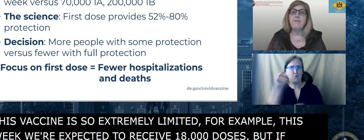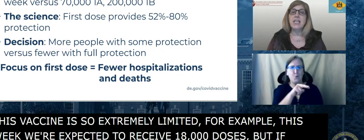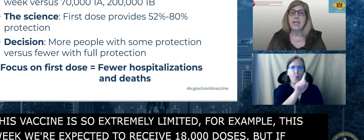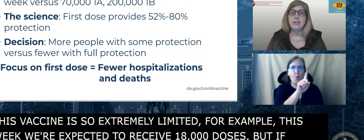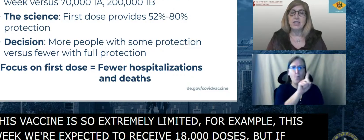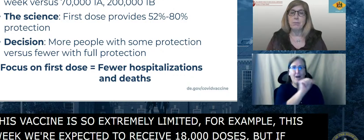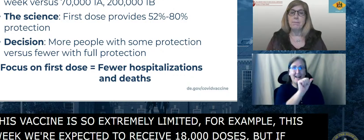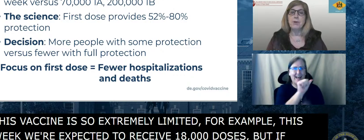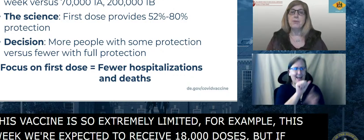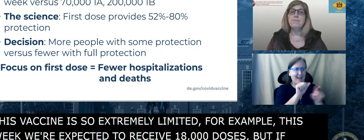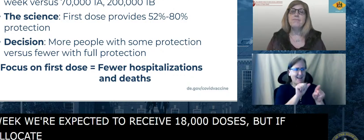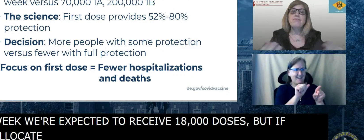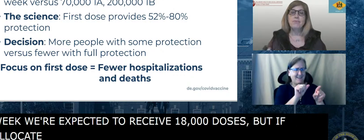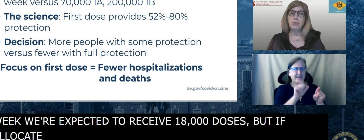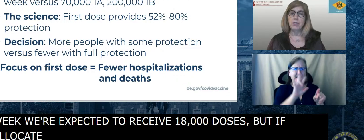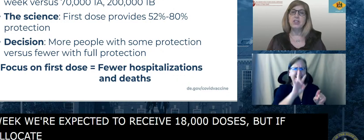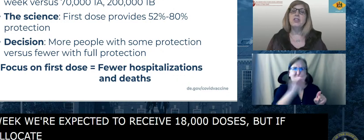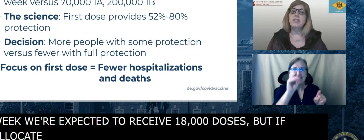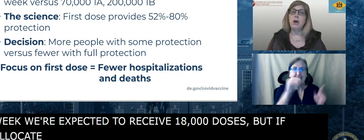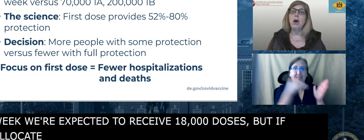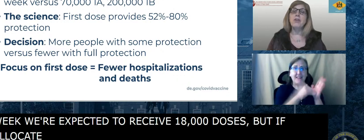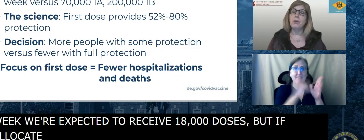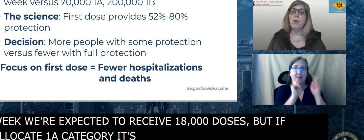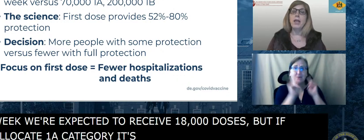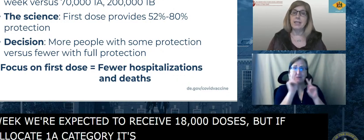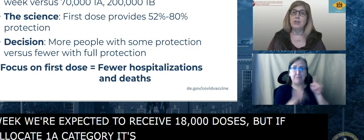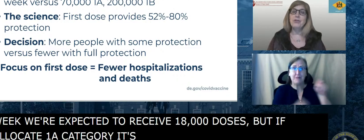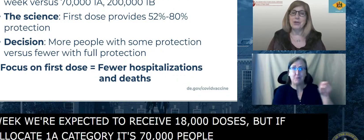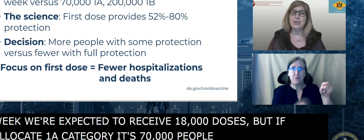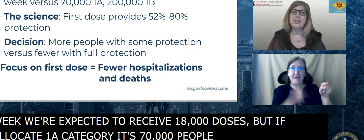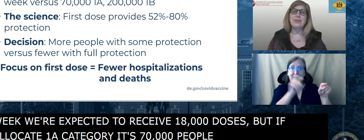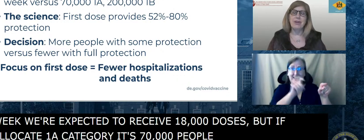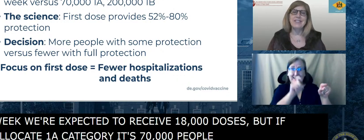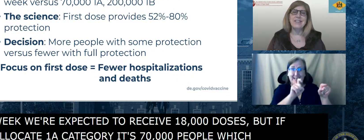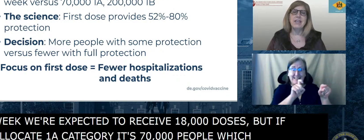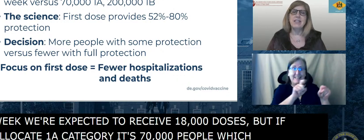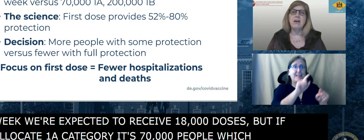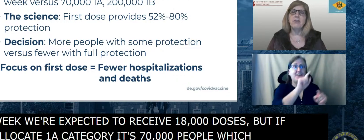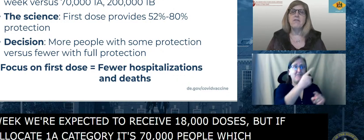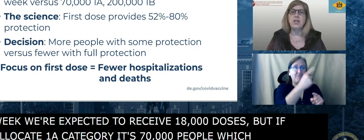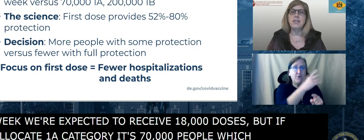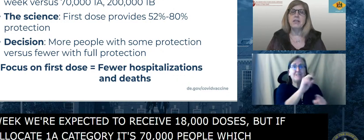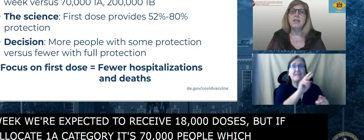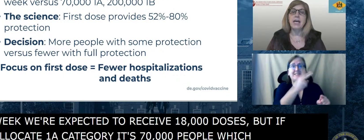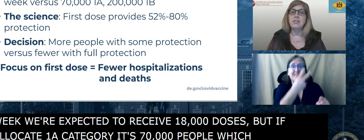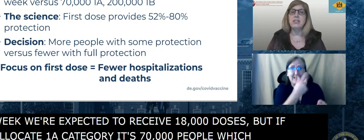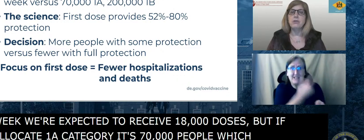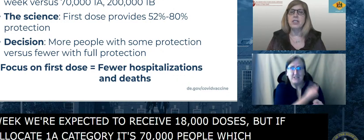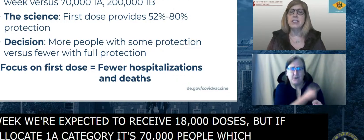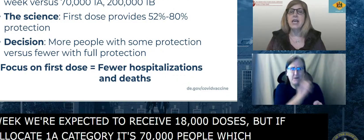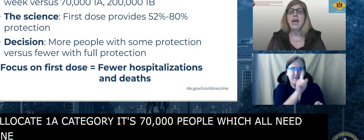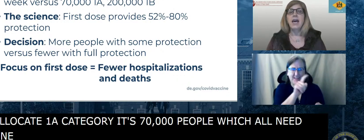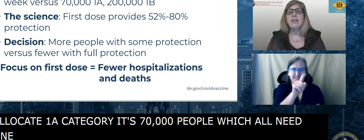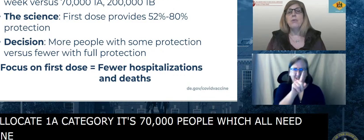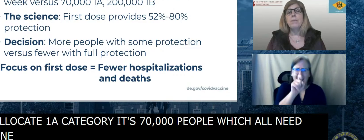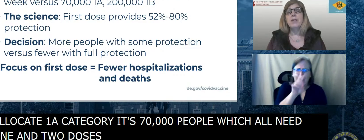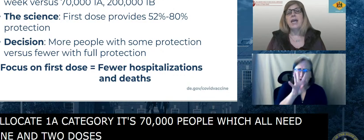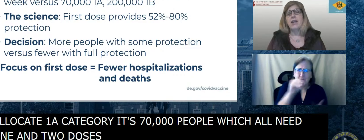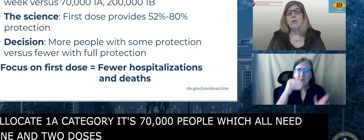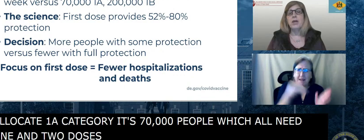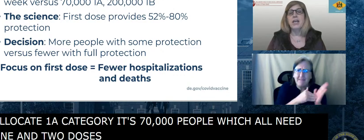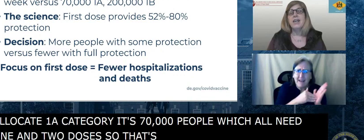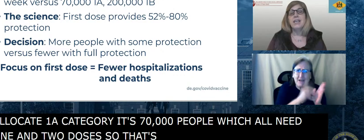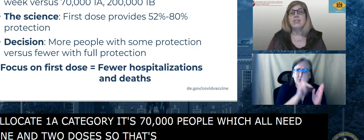it's 70,000 people, which all need 1 and 2 doses, right? So that's 140,000 doses. And in the